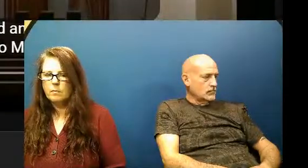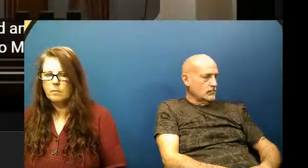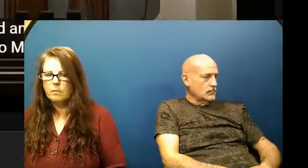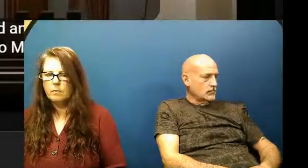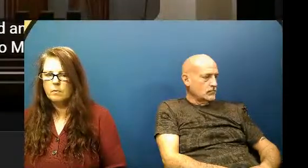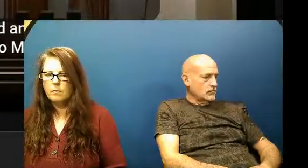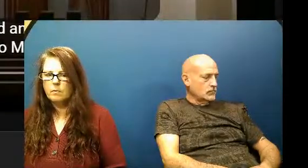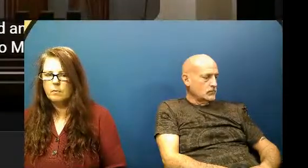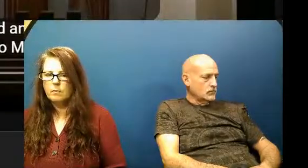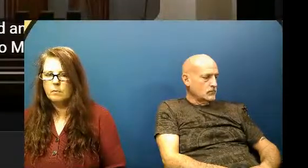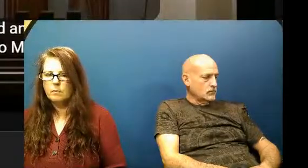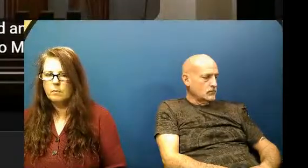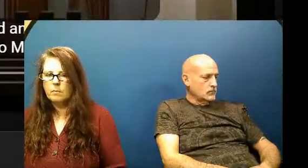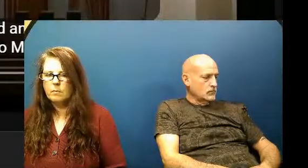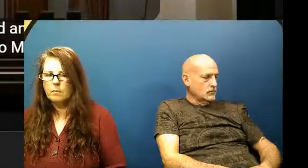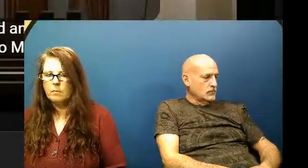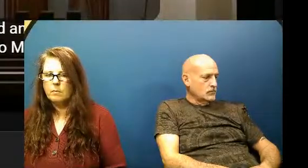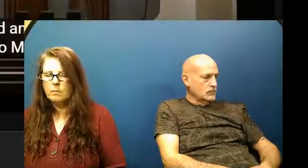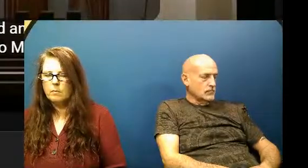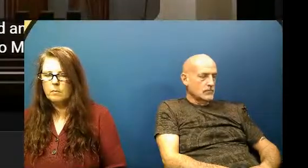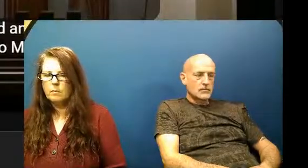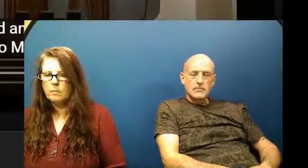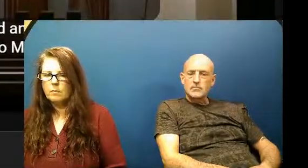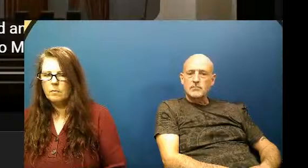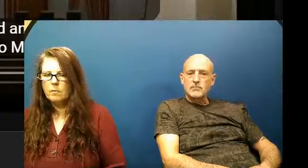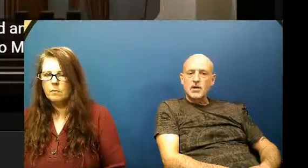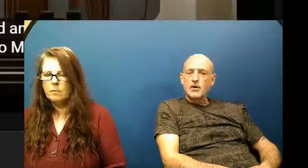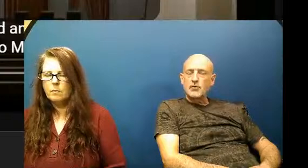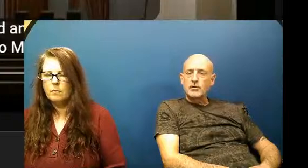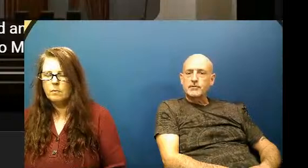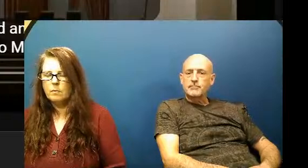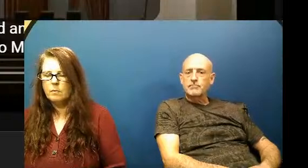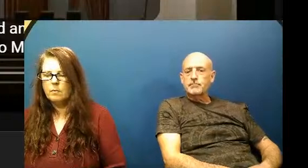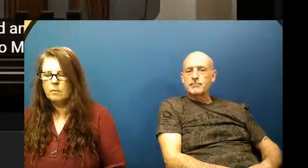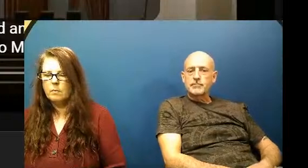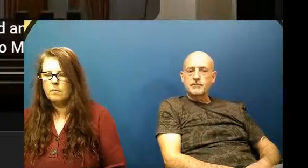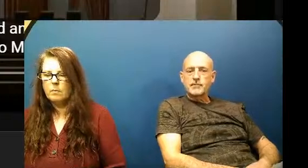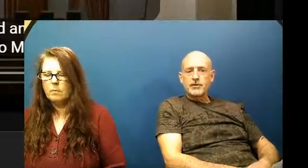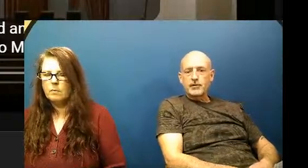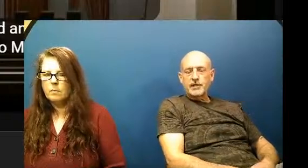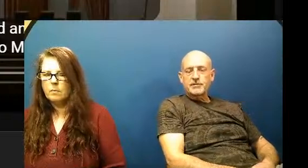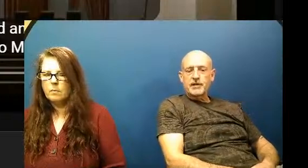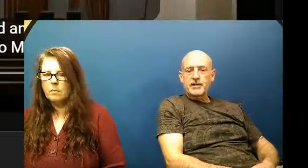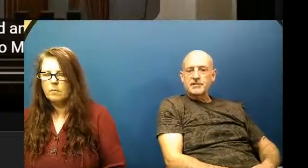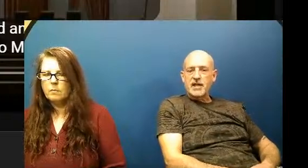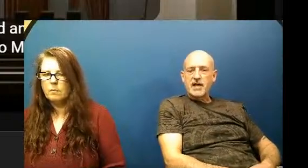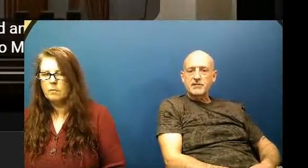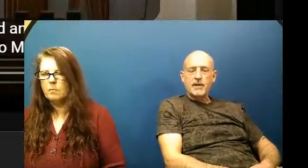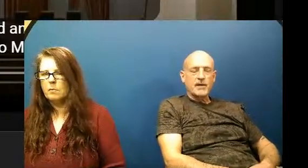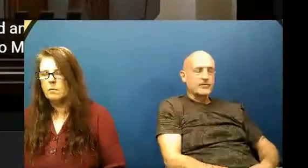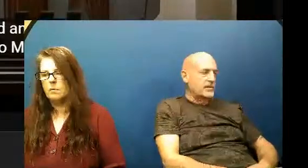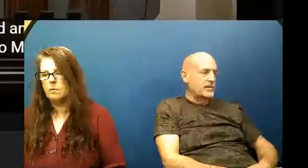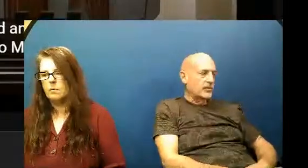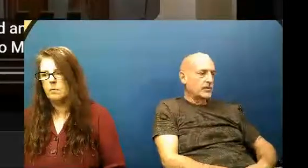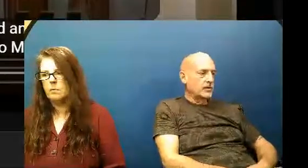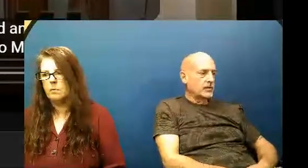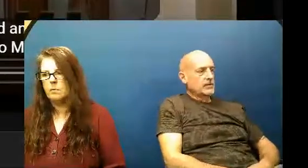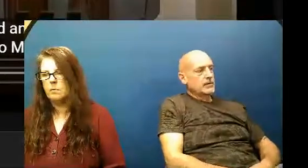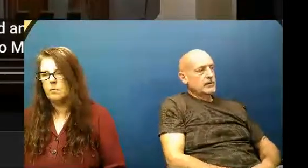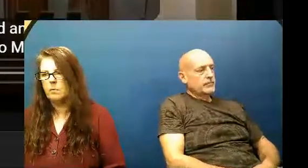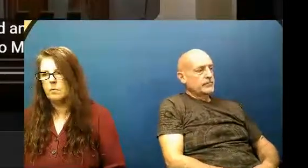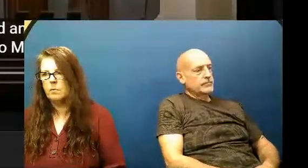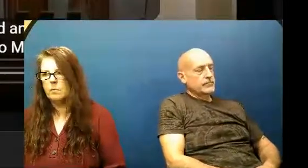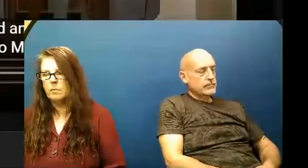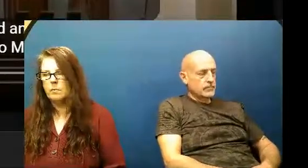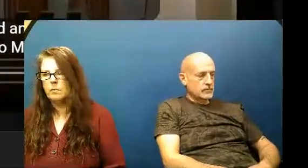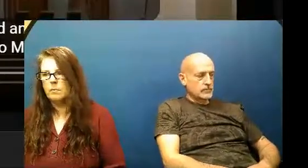government, you wouldn't know when it's exercising editorial discretion about this article or that kind that of data article about their people, or how it's doing